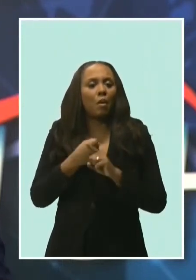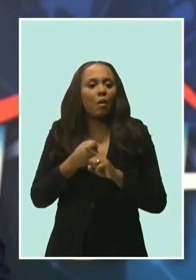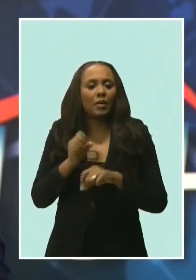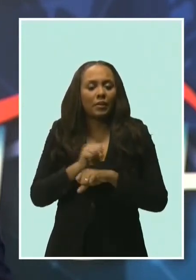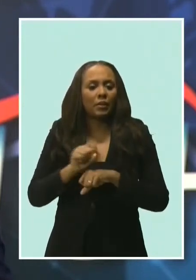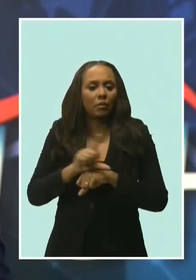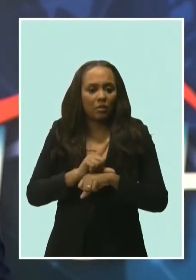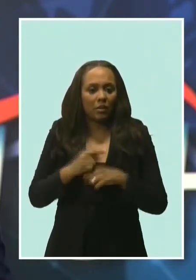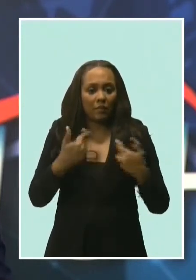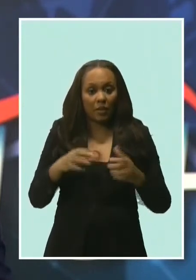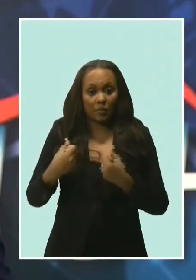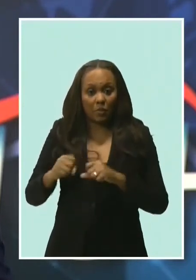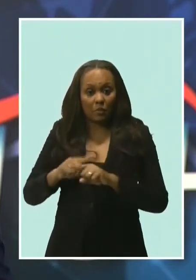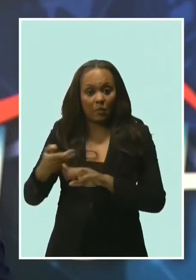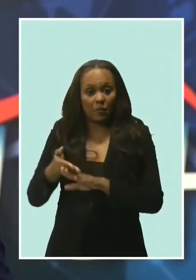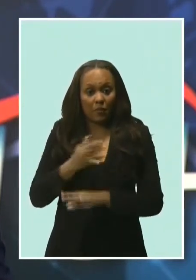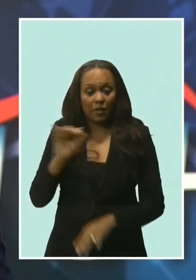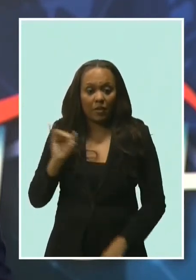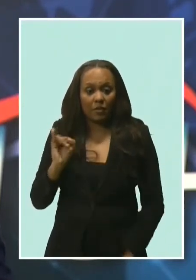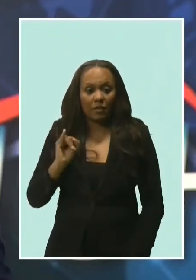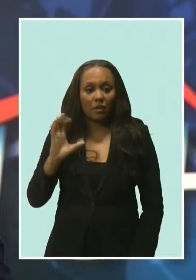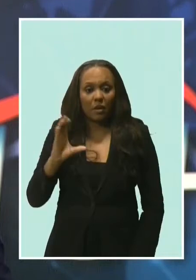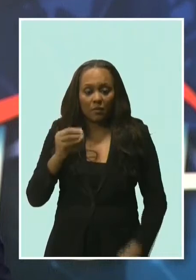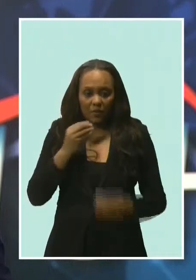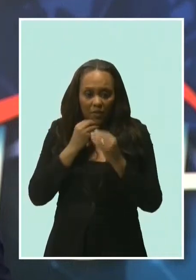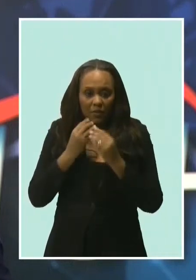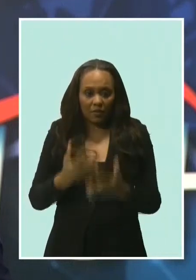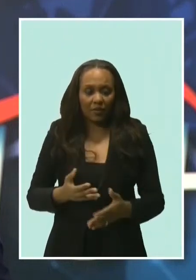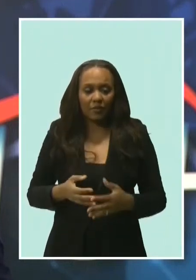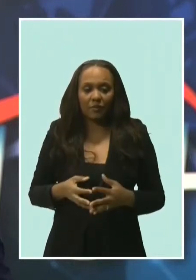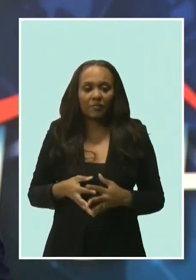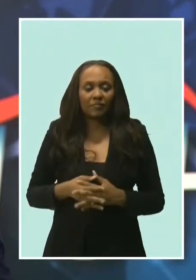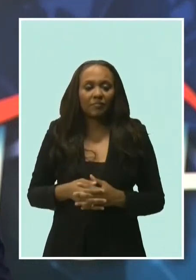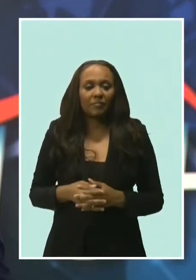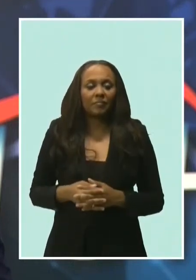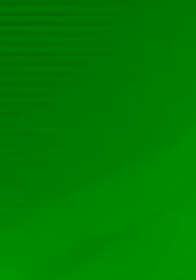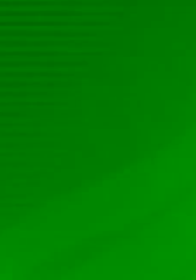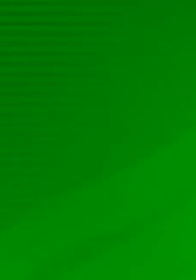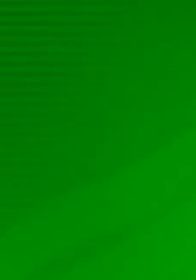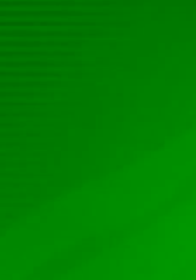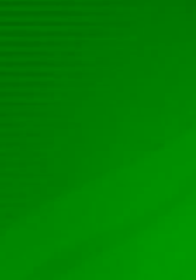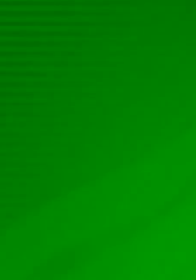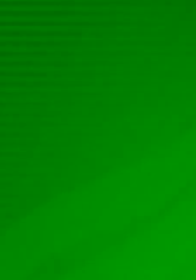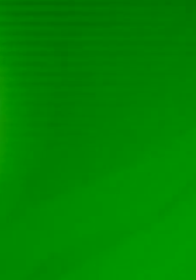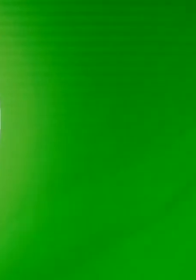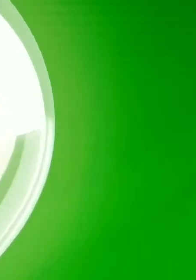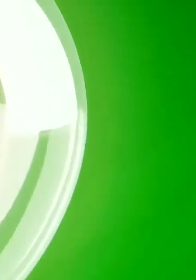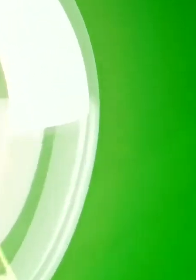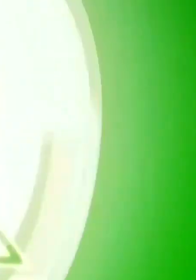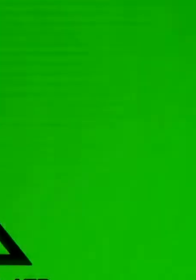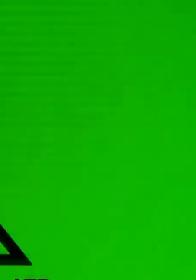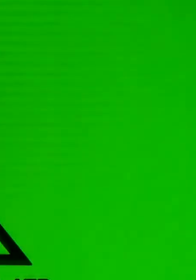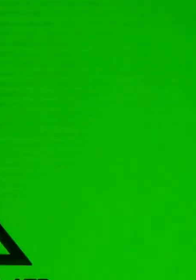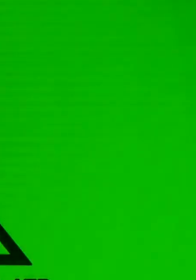the lack of respect shown for order. For years, we've had the ZR and minibus culture, which has